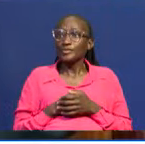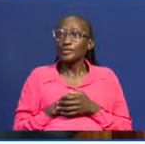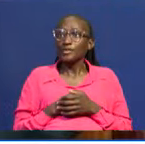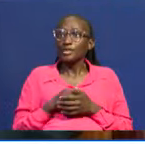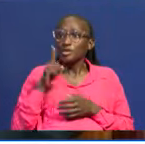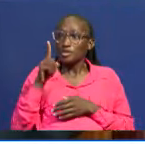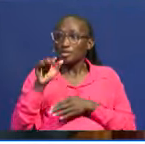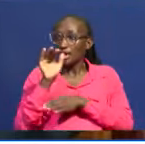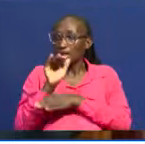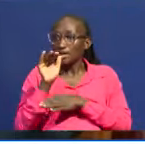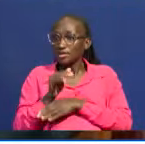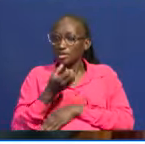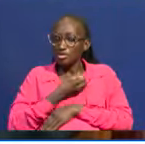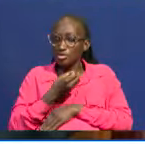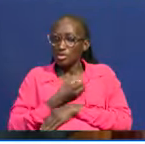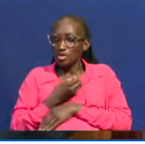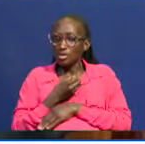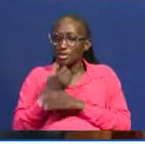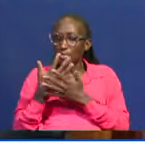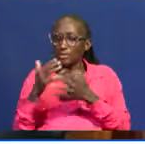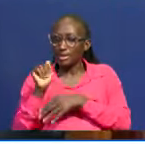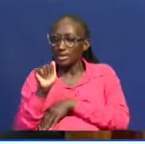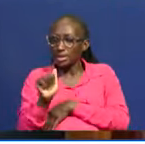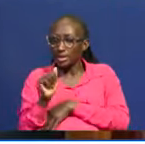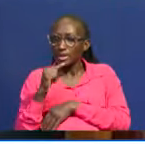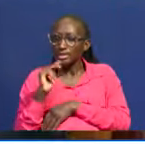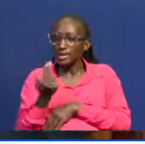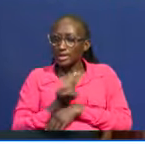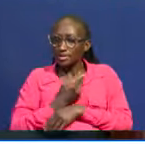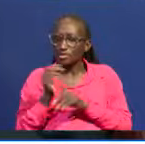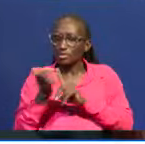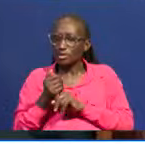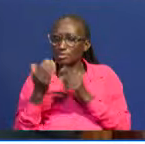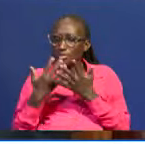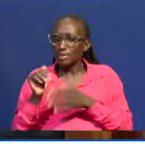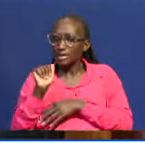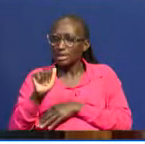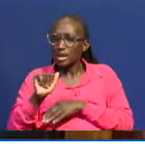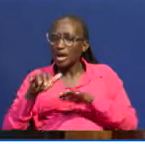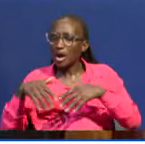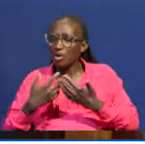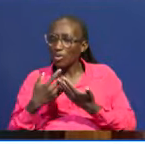you are asked, you own this, please tell us how you acquired it.